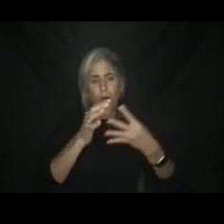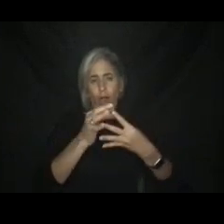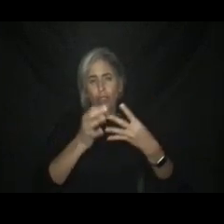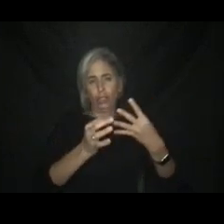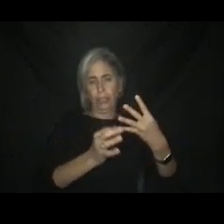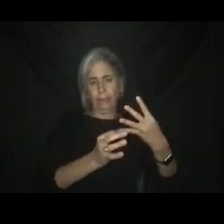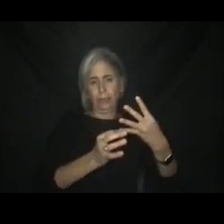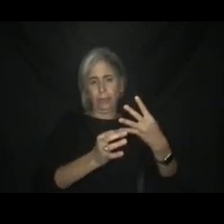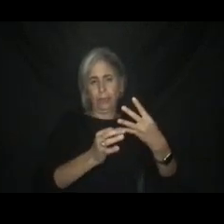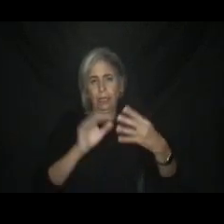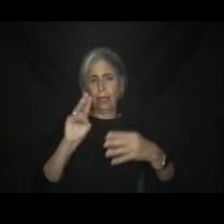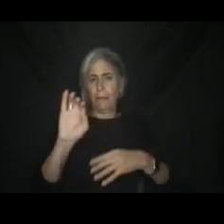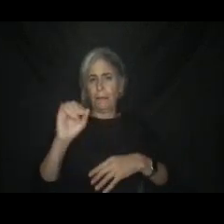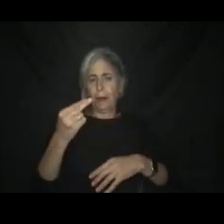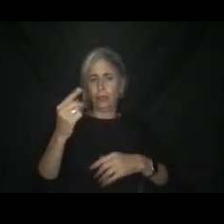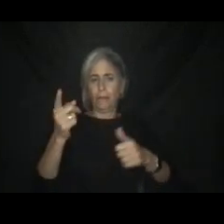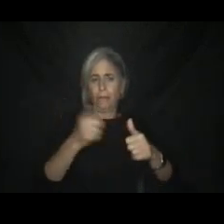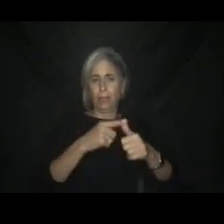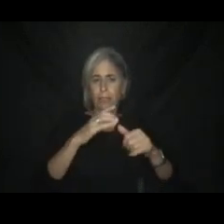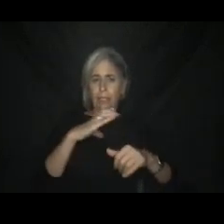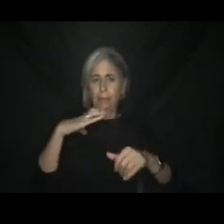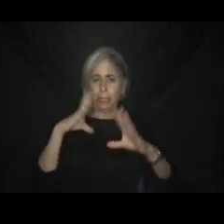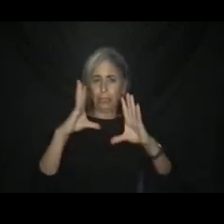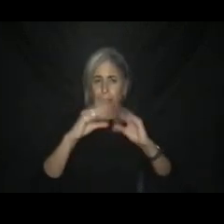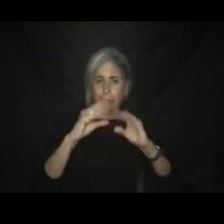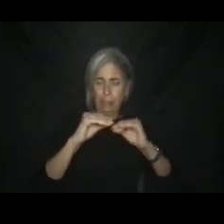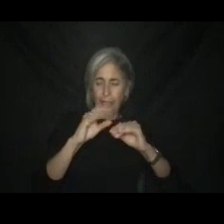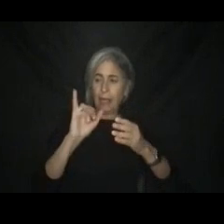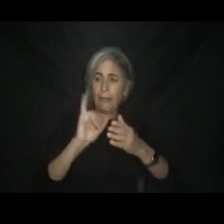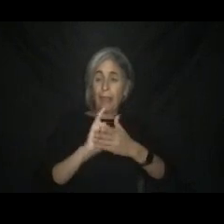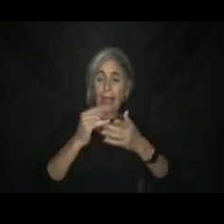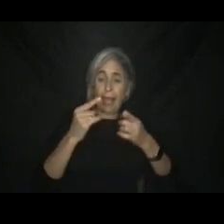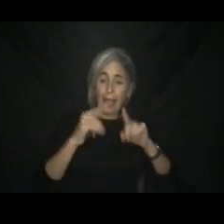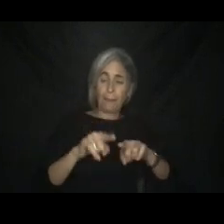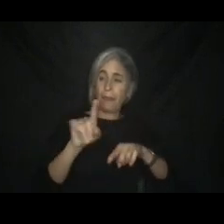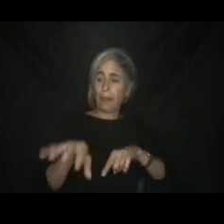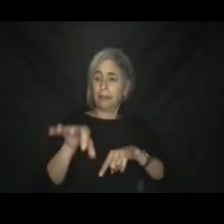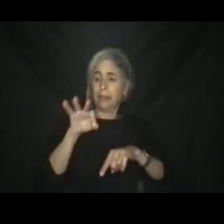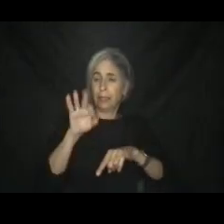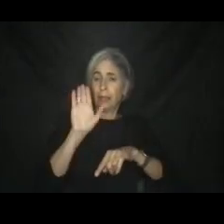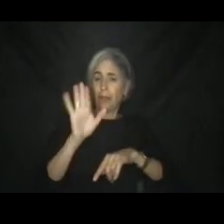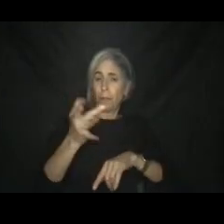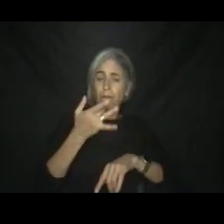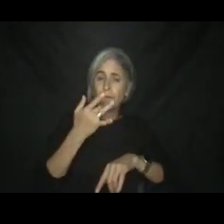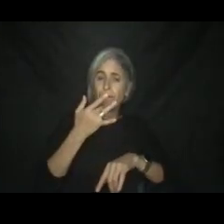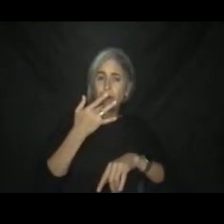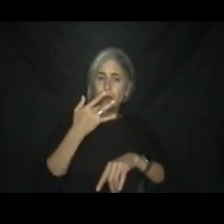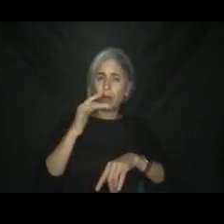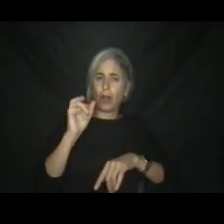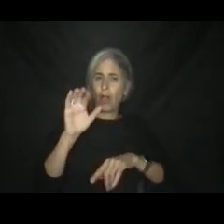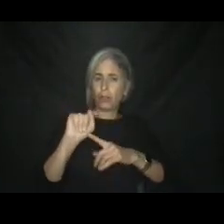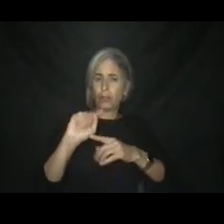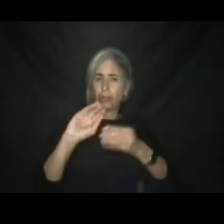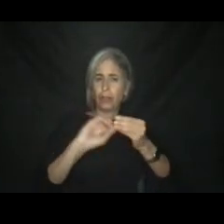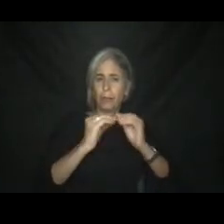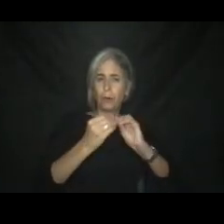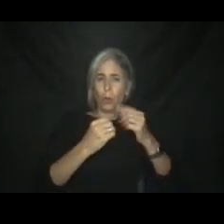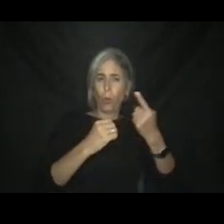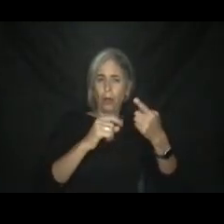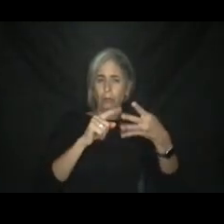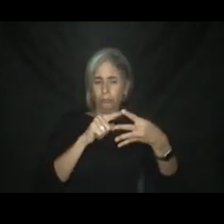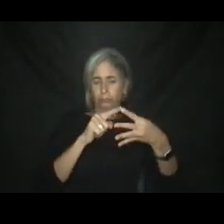March 1st, the commission met, and at that time, they selected as their preferred alternative, Alternative 1.